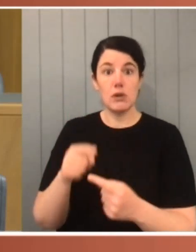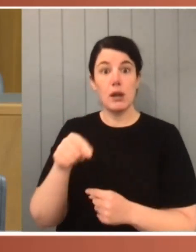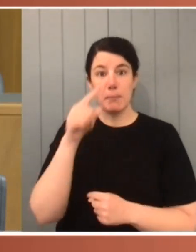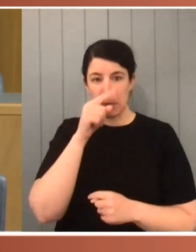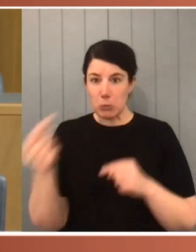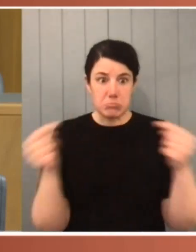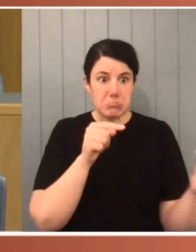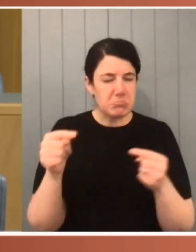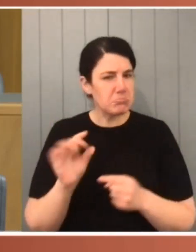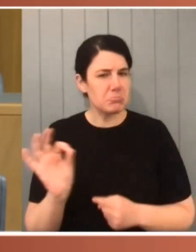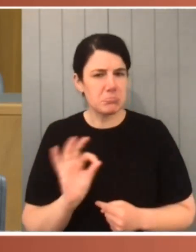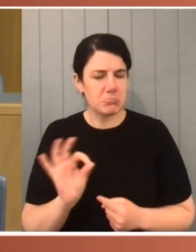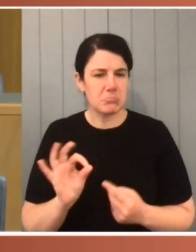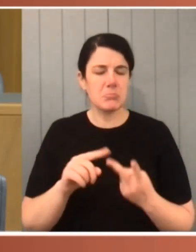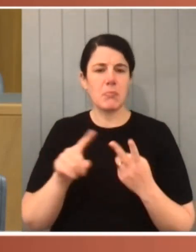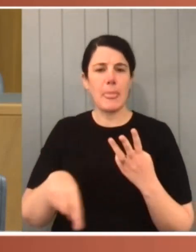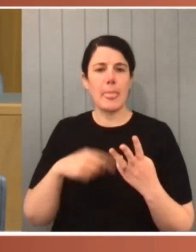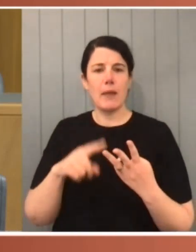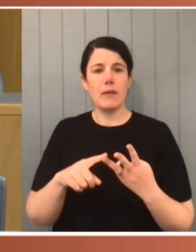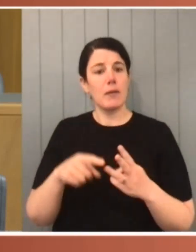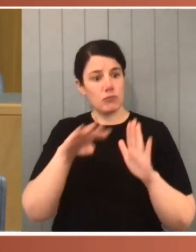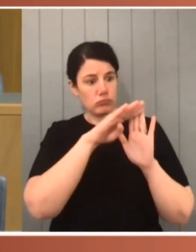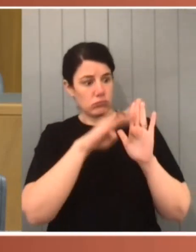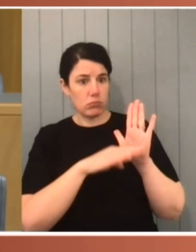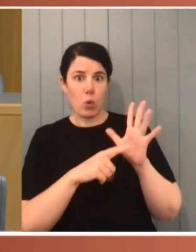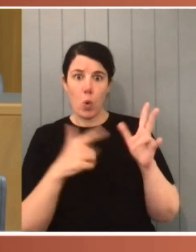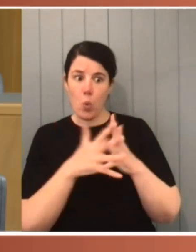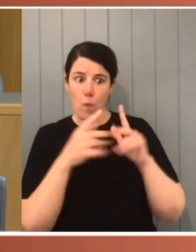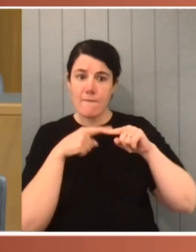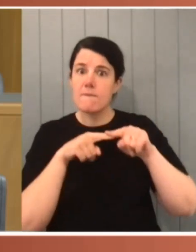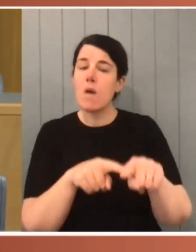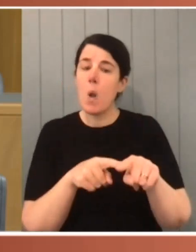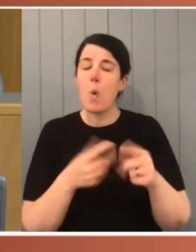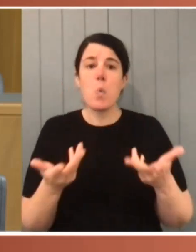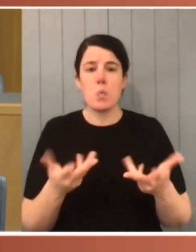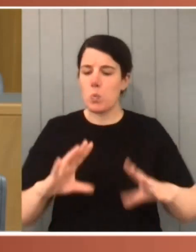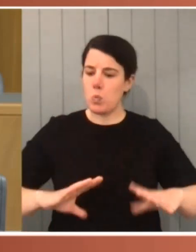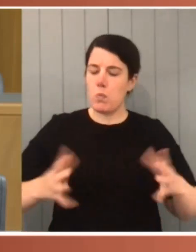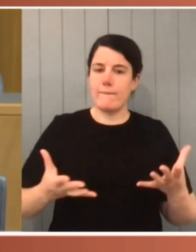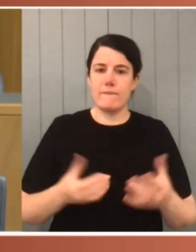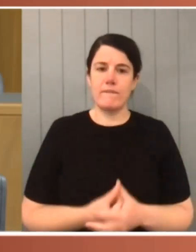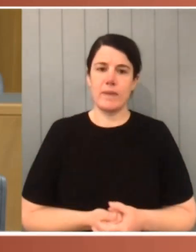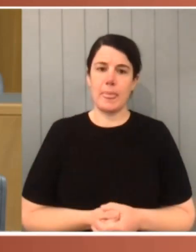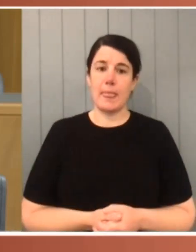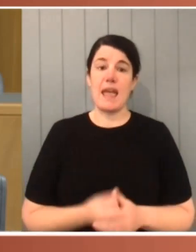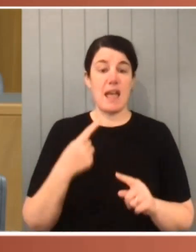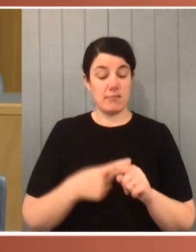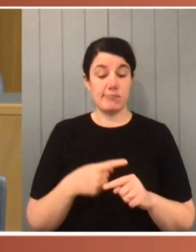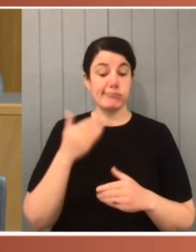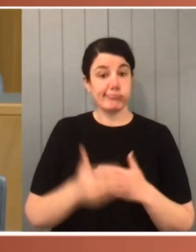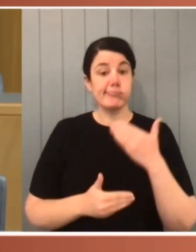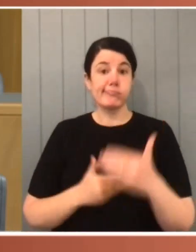the consistency of its enforcement by authorities, and the way it has been dutifully complied with